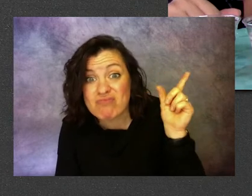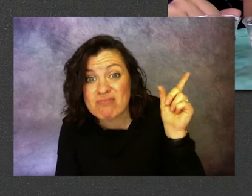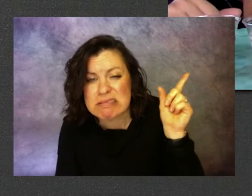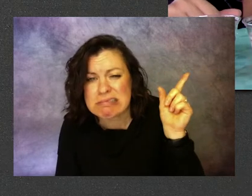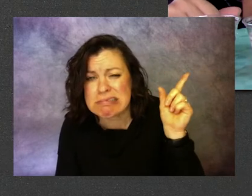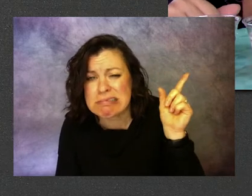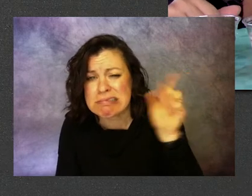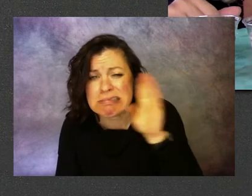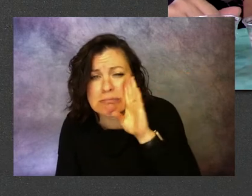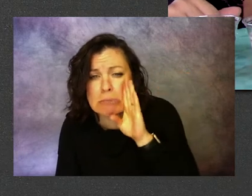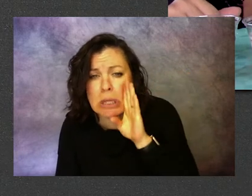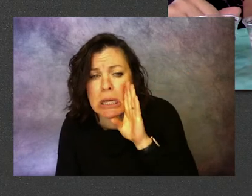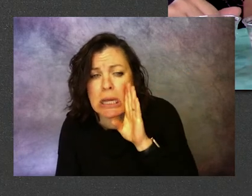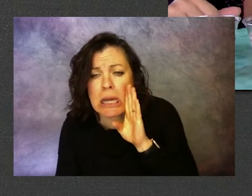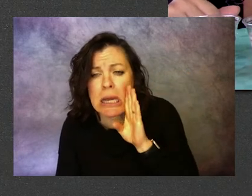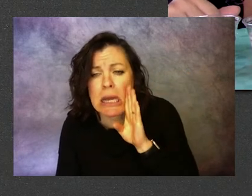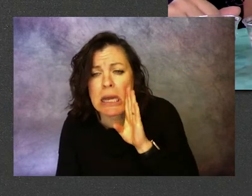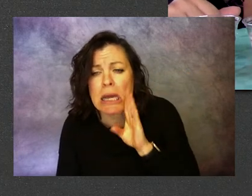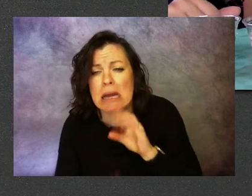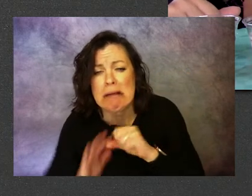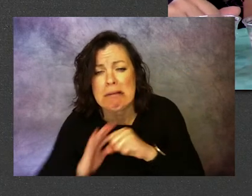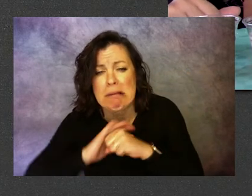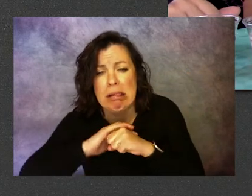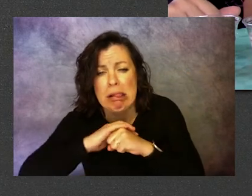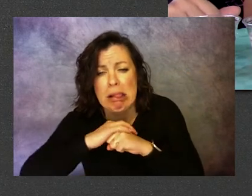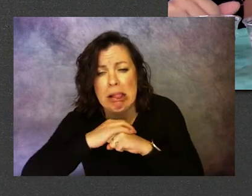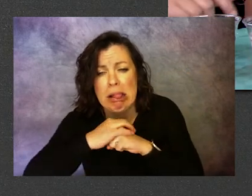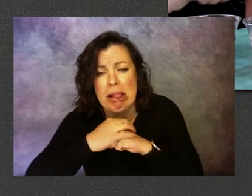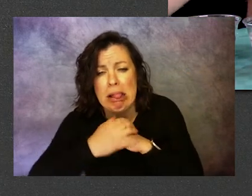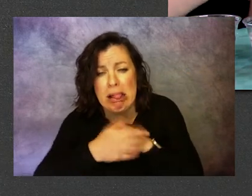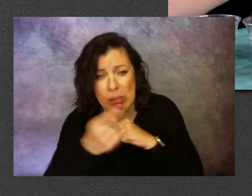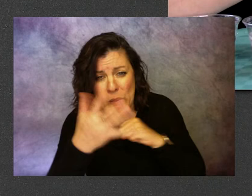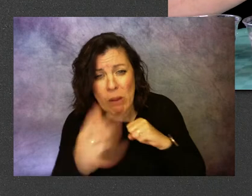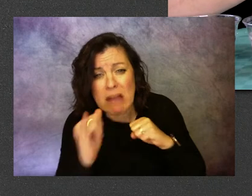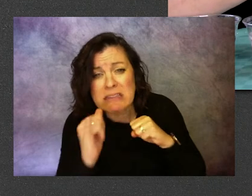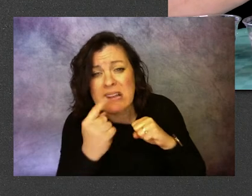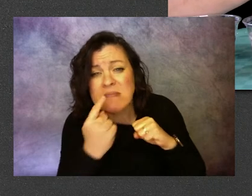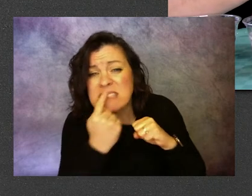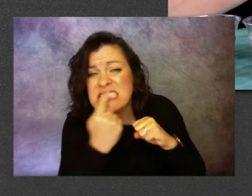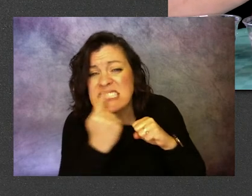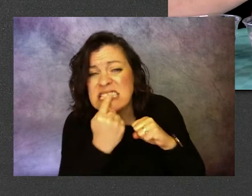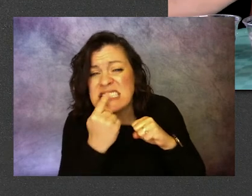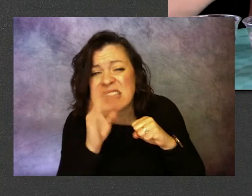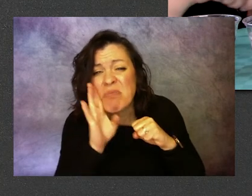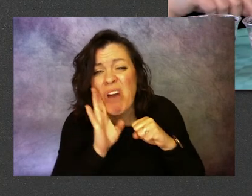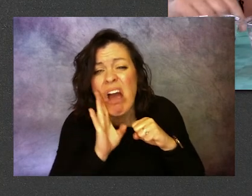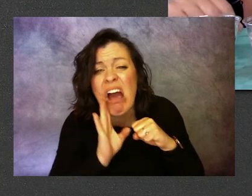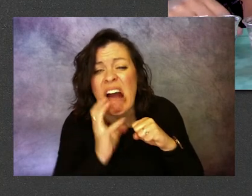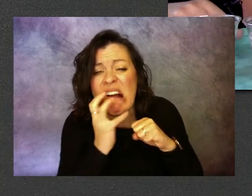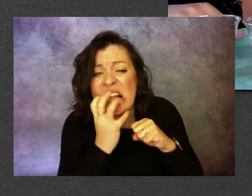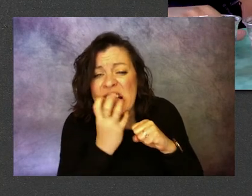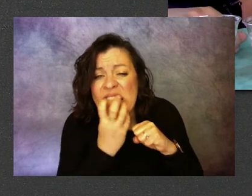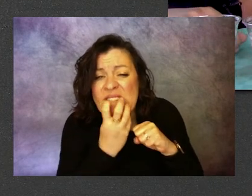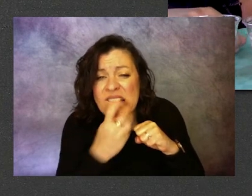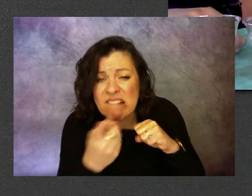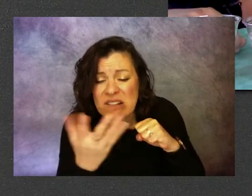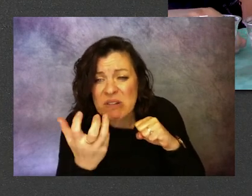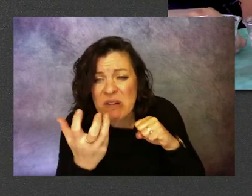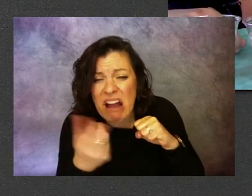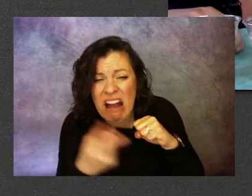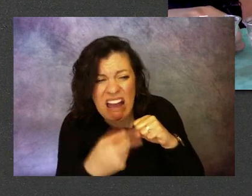brown. I don't think I'd want my teeth to look all brown like that. And it feels kind of slimy.